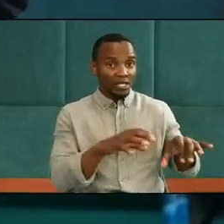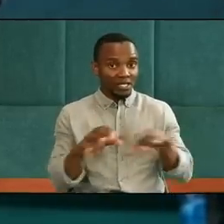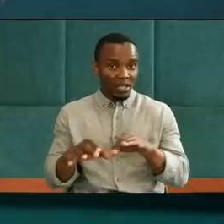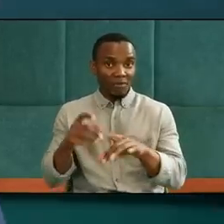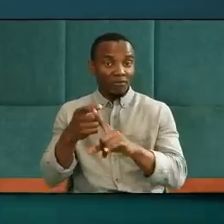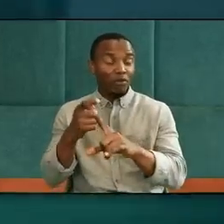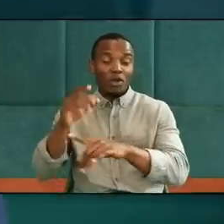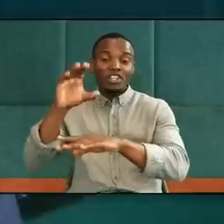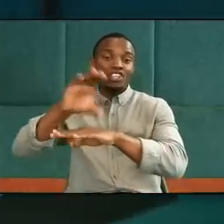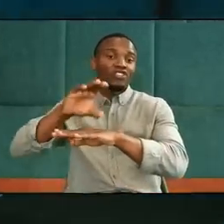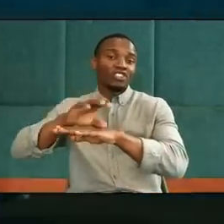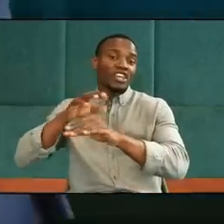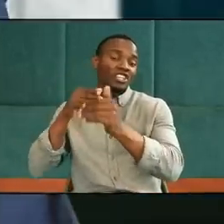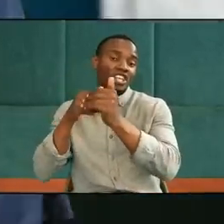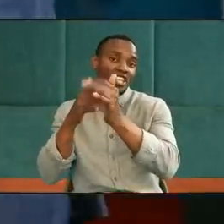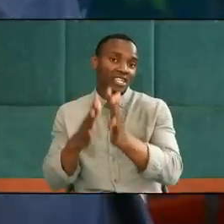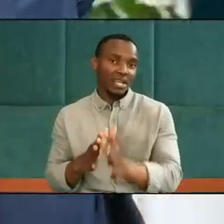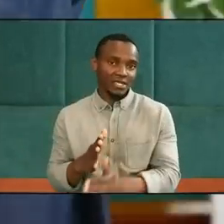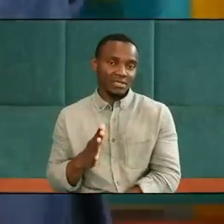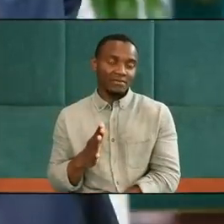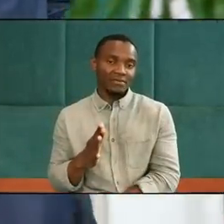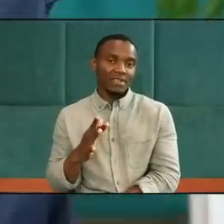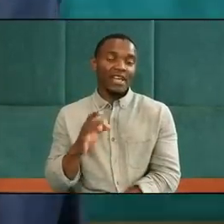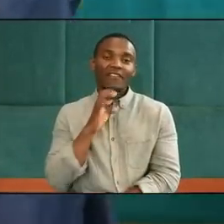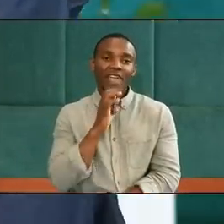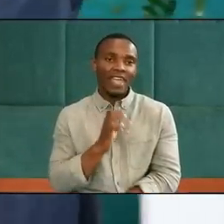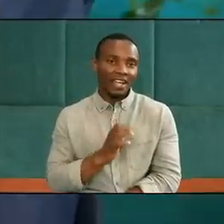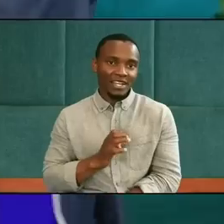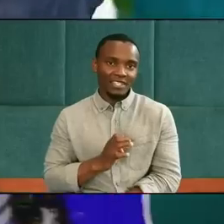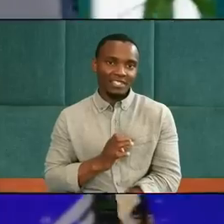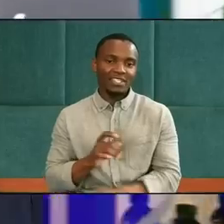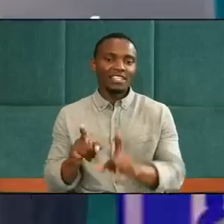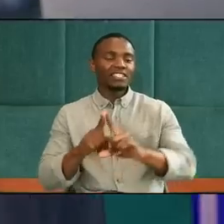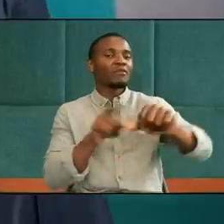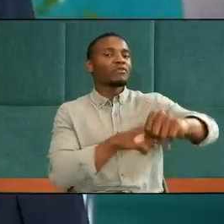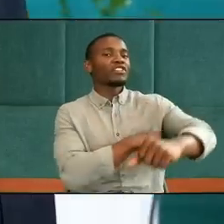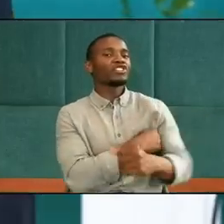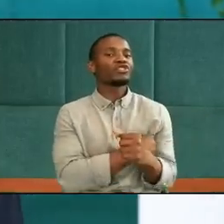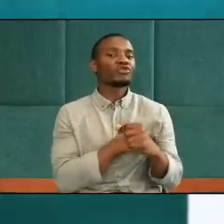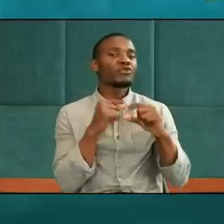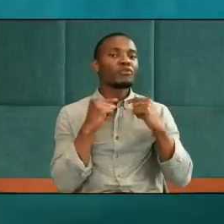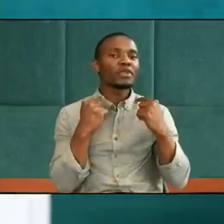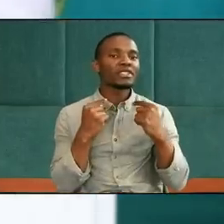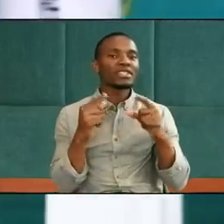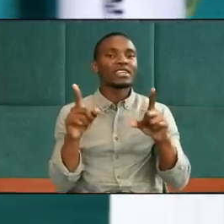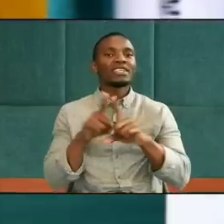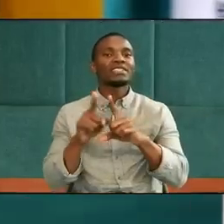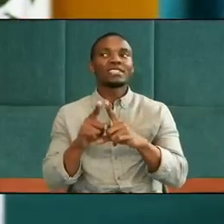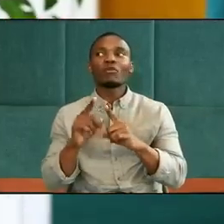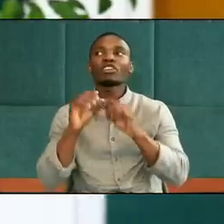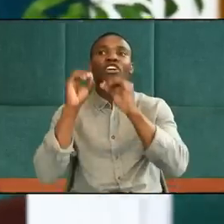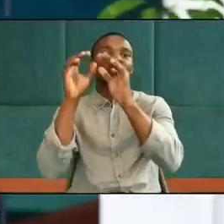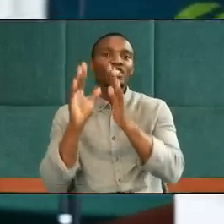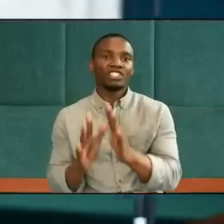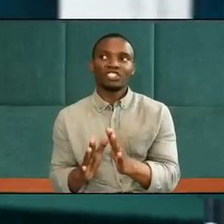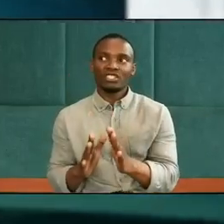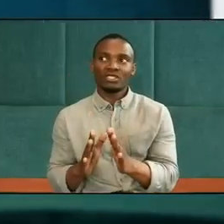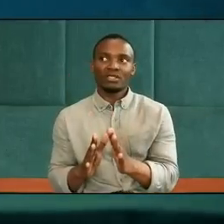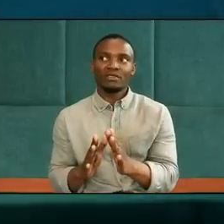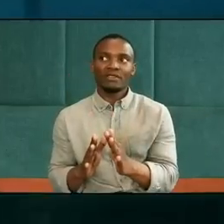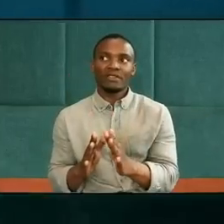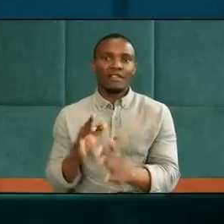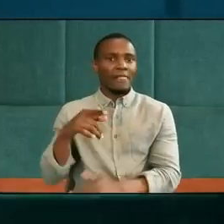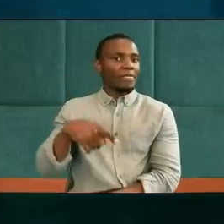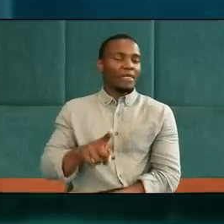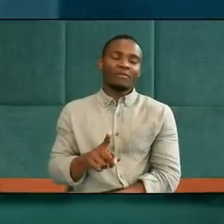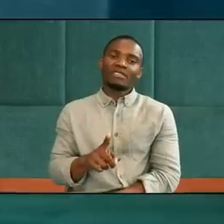leadership in Jerusalem, the elders and the chief priests and the scribes, I can tell you right up front, they